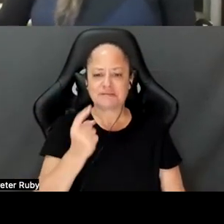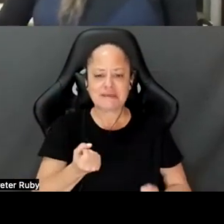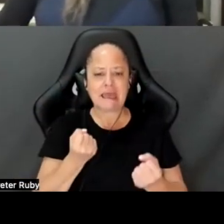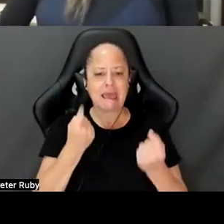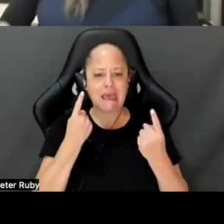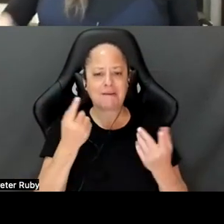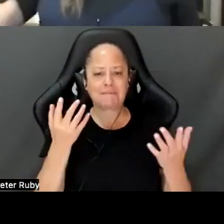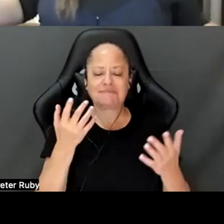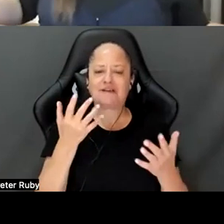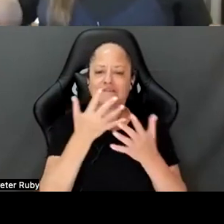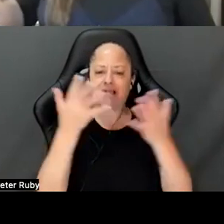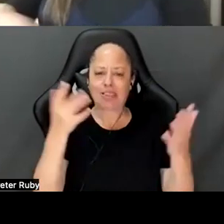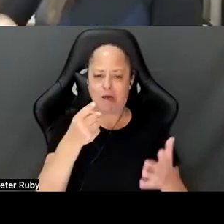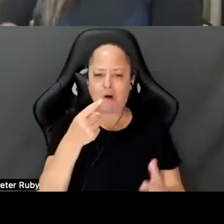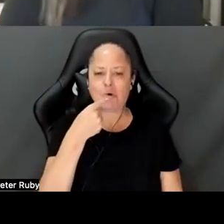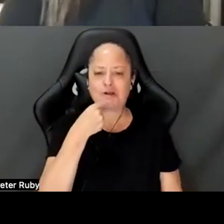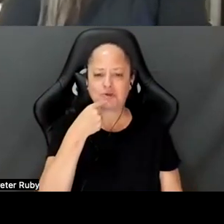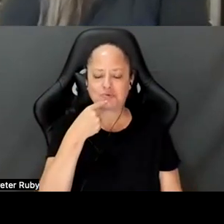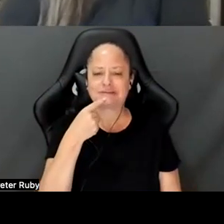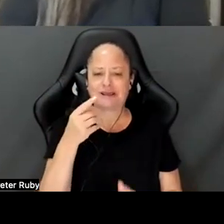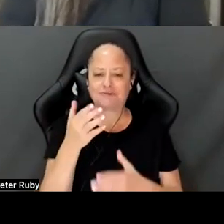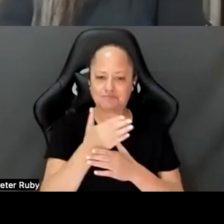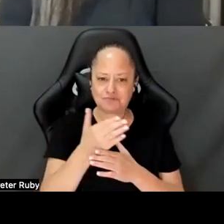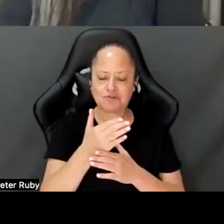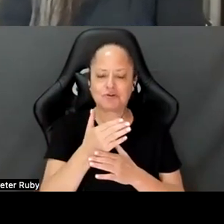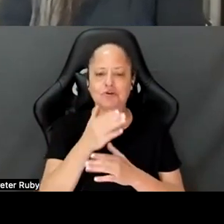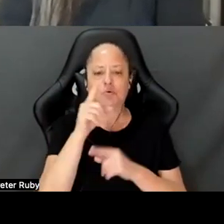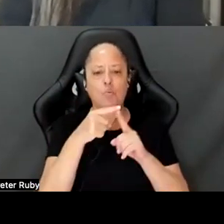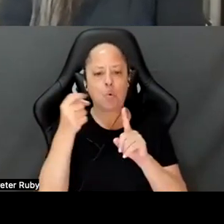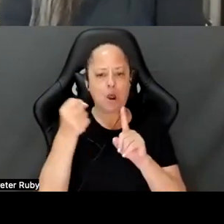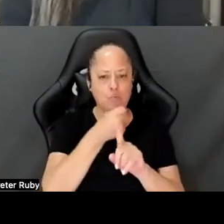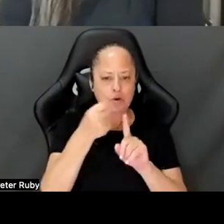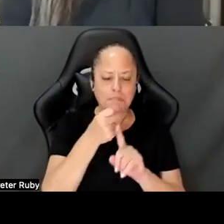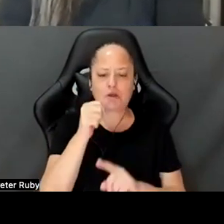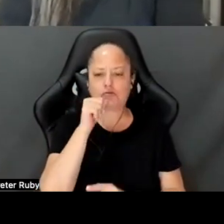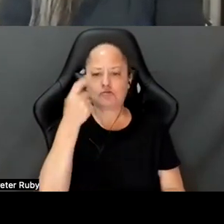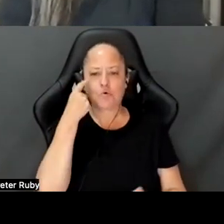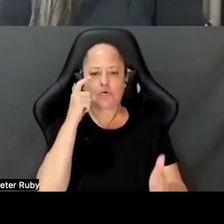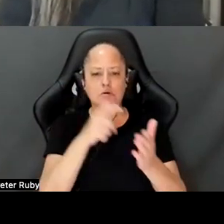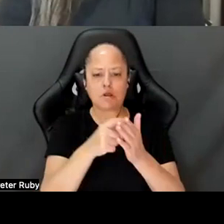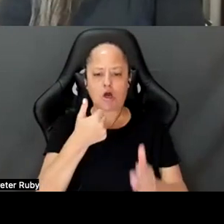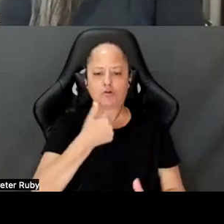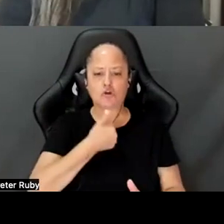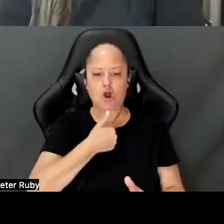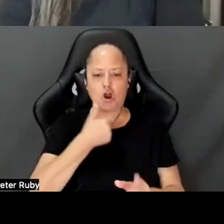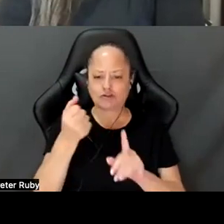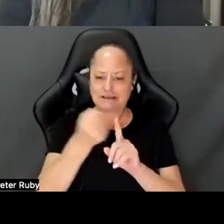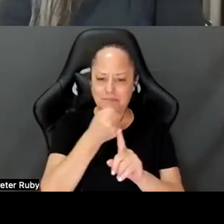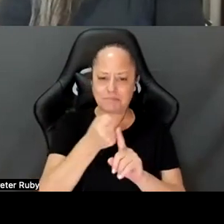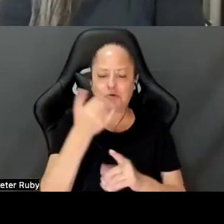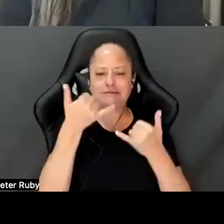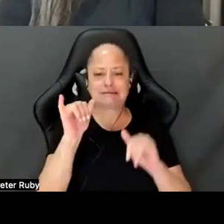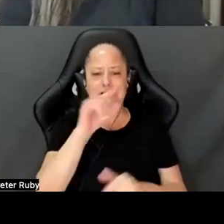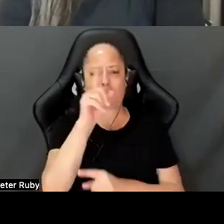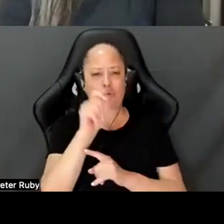of what you said, because even when we get abused, we don't acknowledge to ourselves we're abused. And then we're still questioning whether